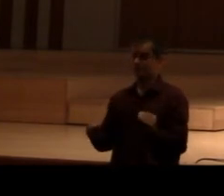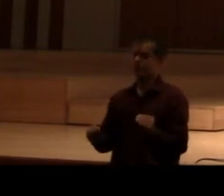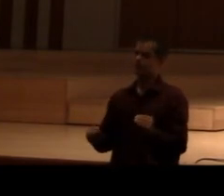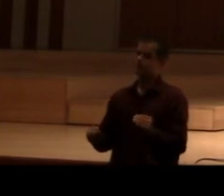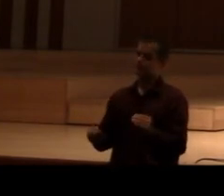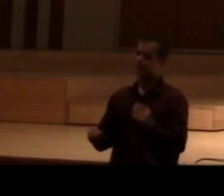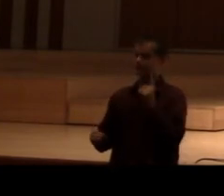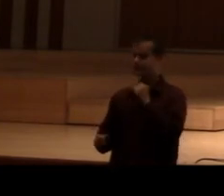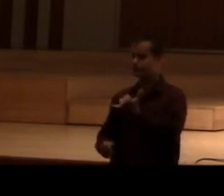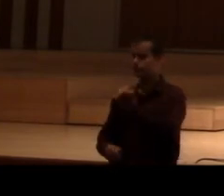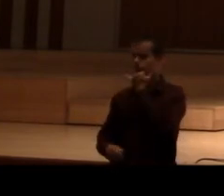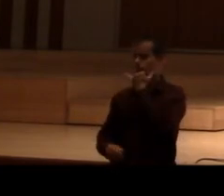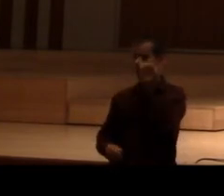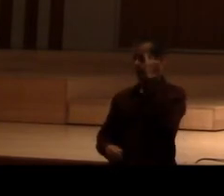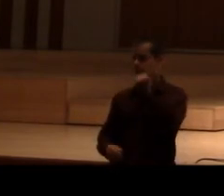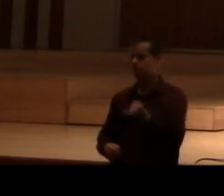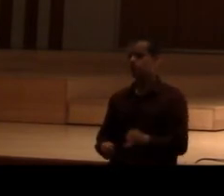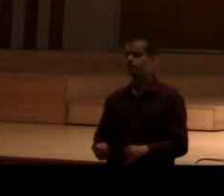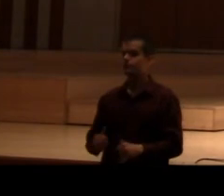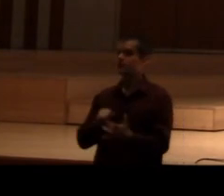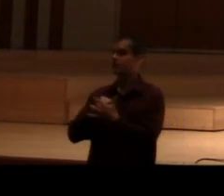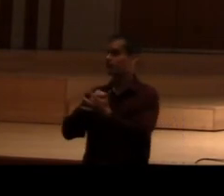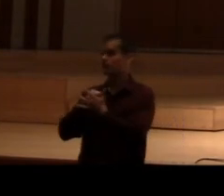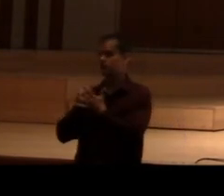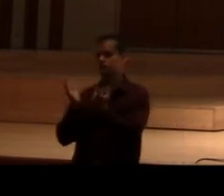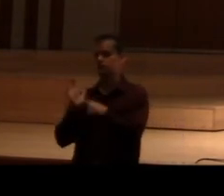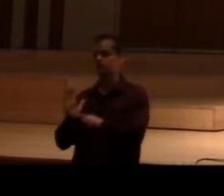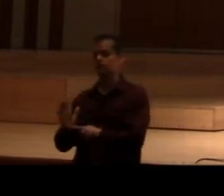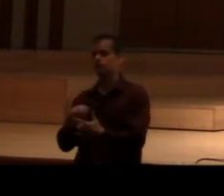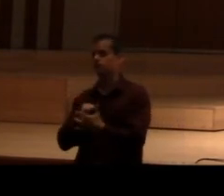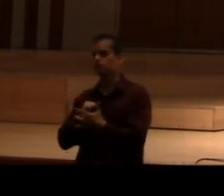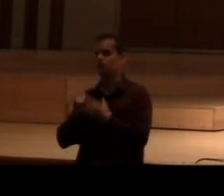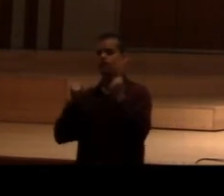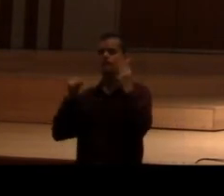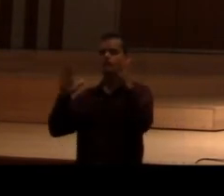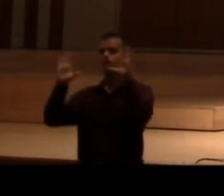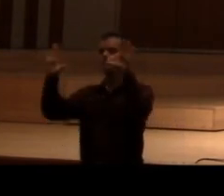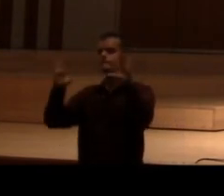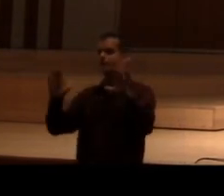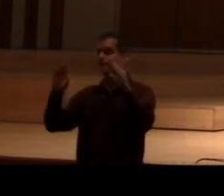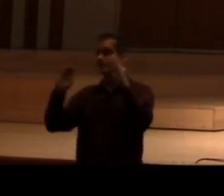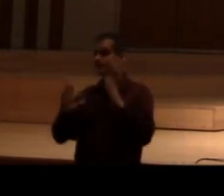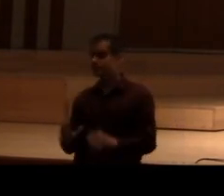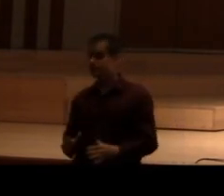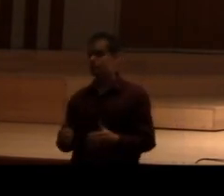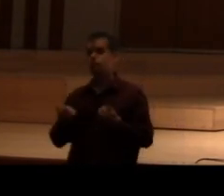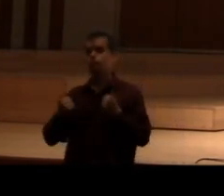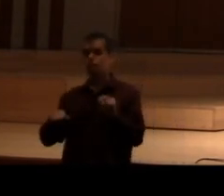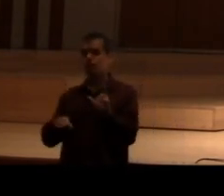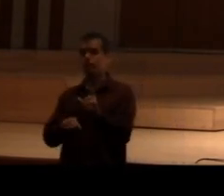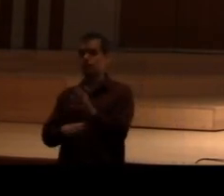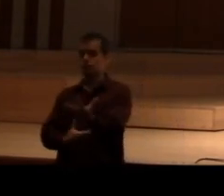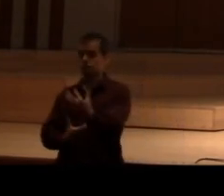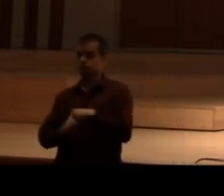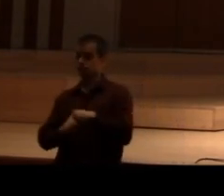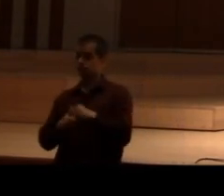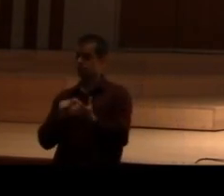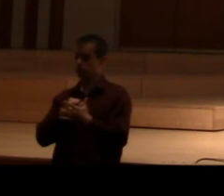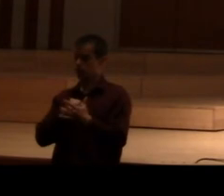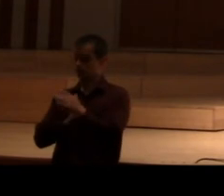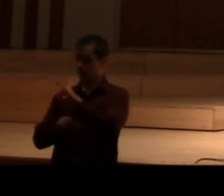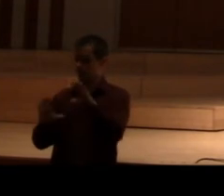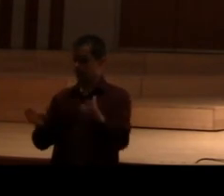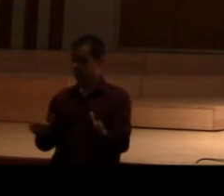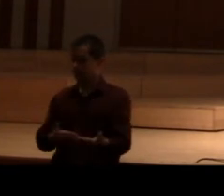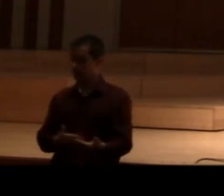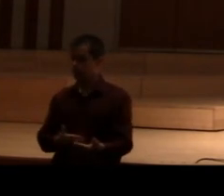misguided. If you take technology as a case in point, there are many amazing teachers who are striving to use technology in their classrooms.